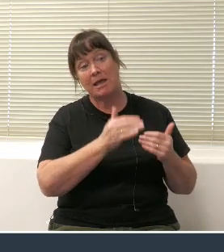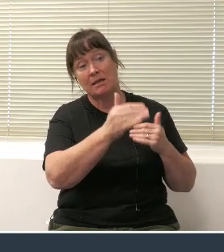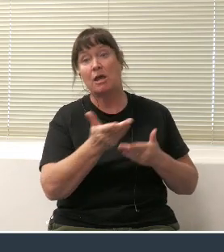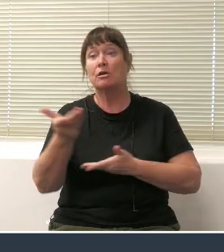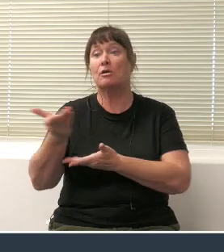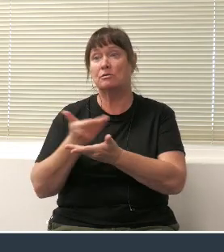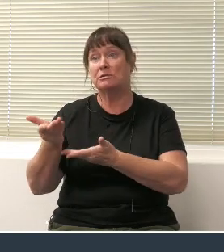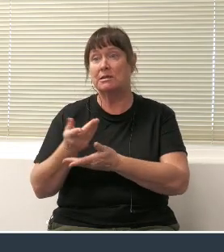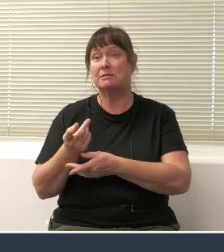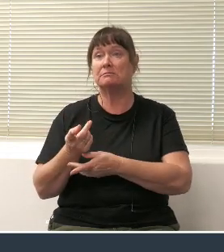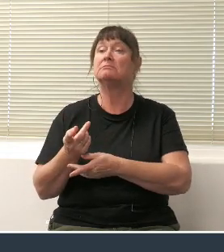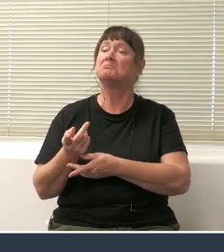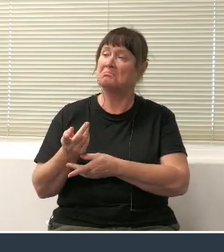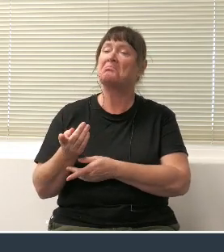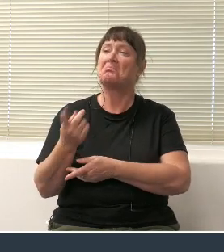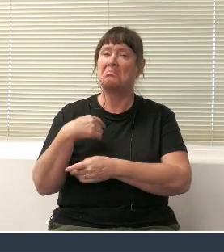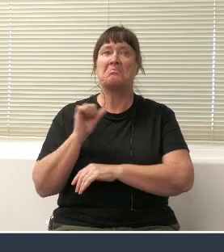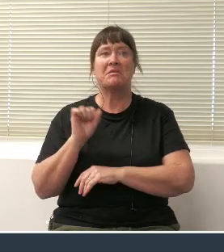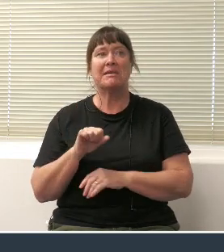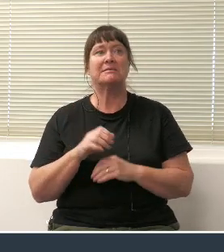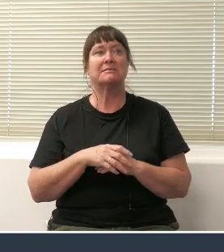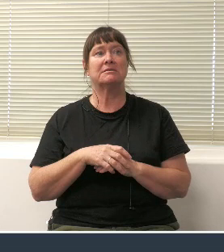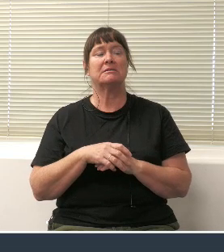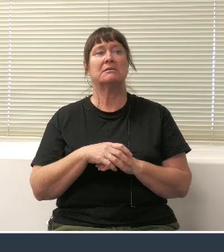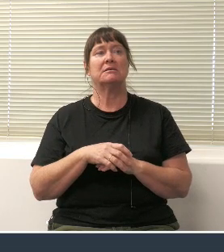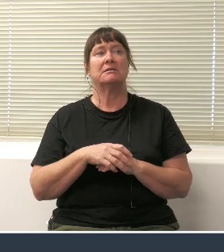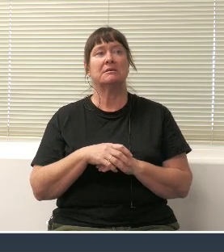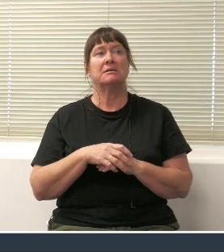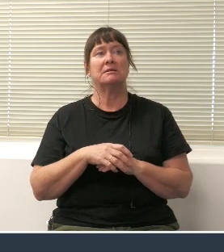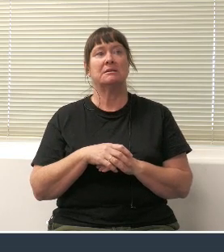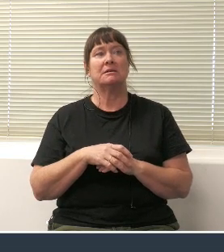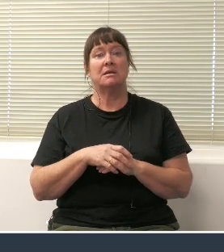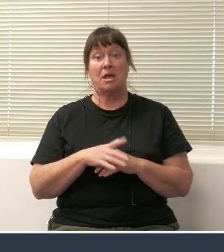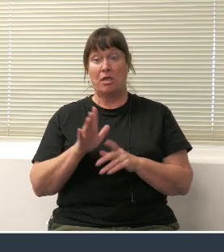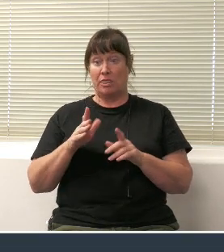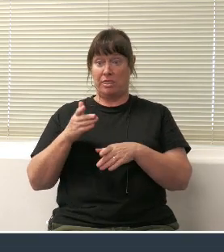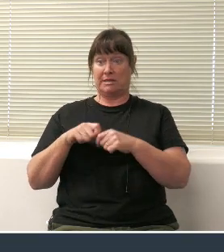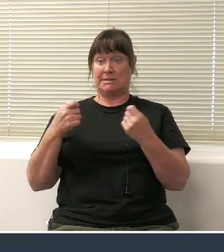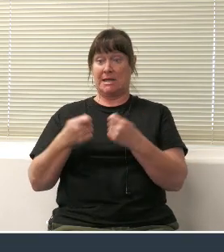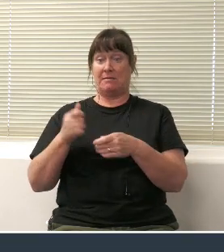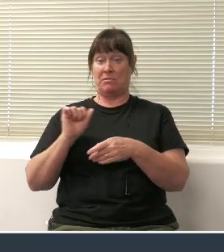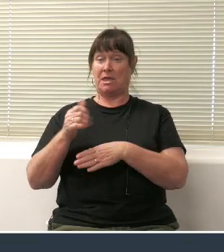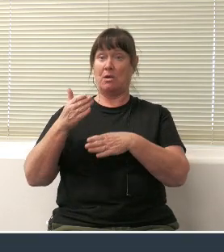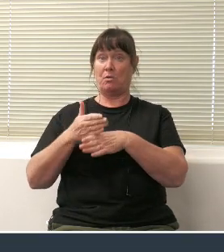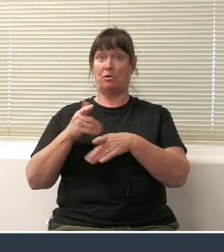round. If I could just briefly speak to the work that the team has done to